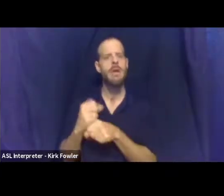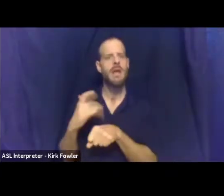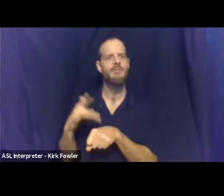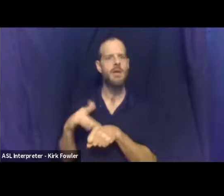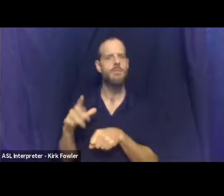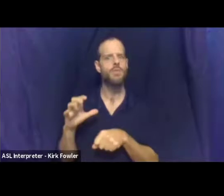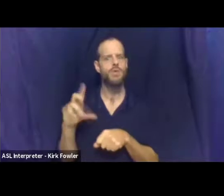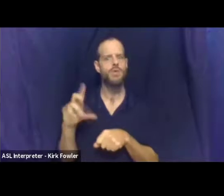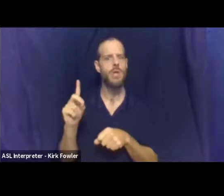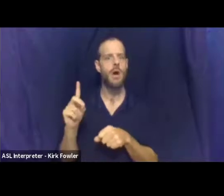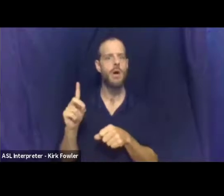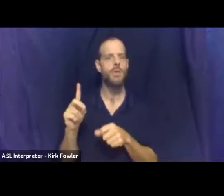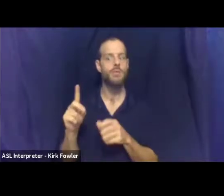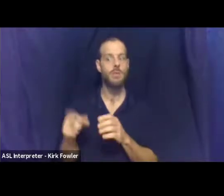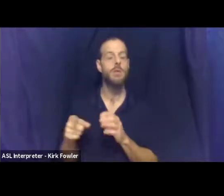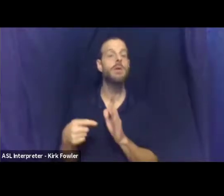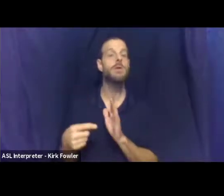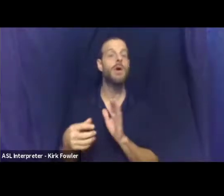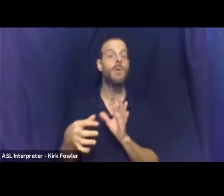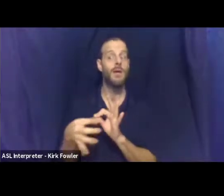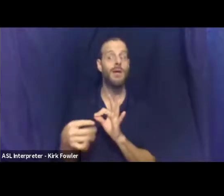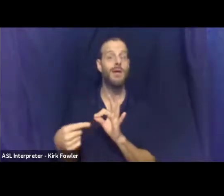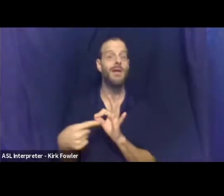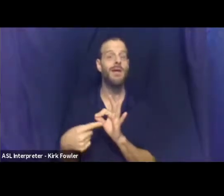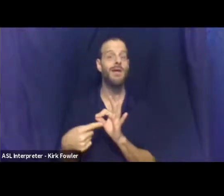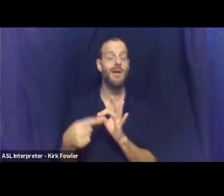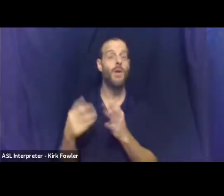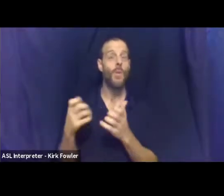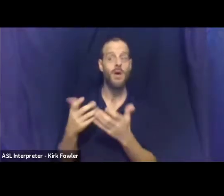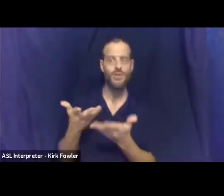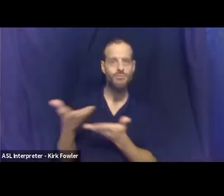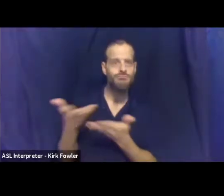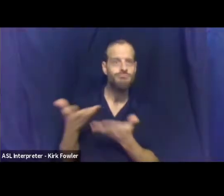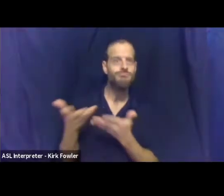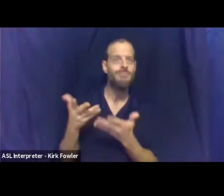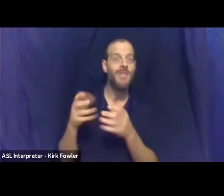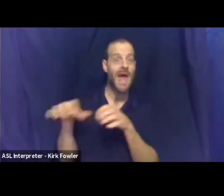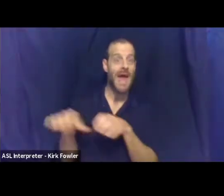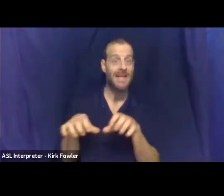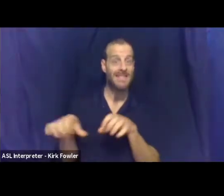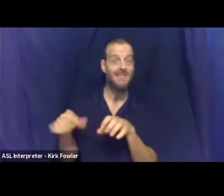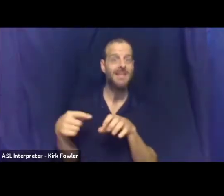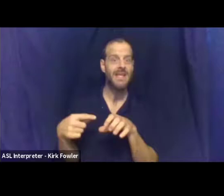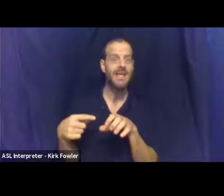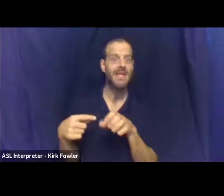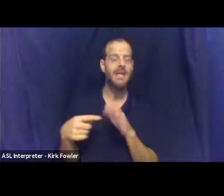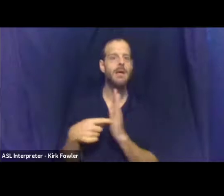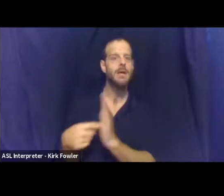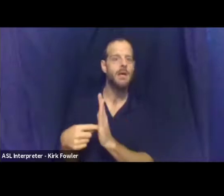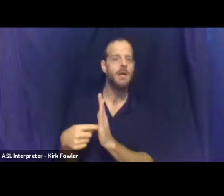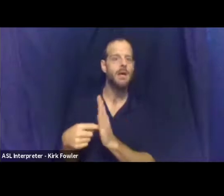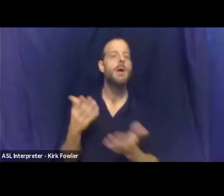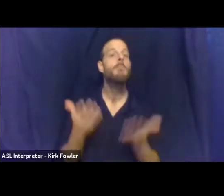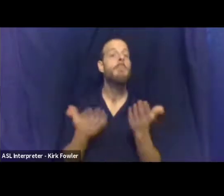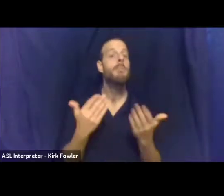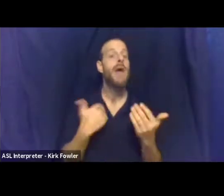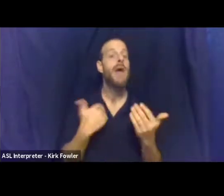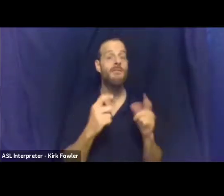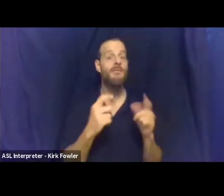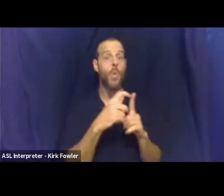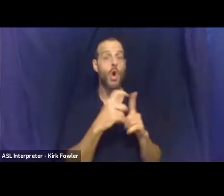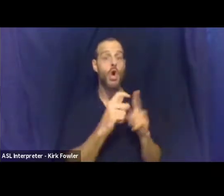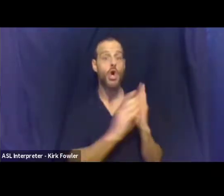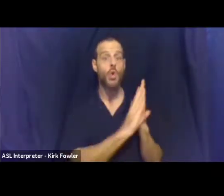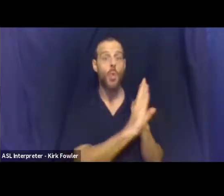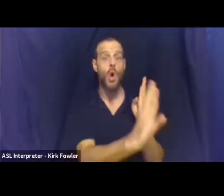some of these objects or an activity that they did, they might, um, you might create a word wall. So remember when I said, make sure that you can have